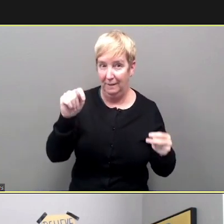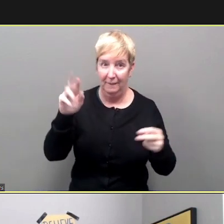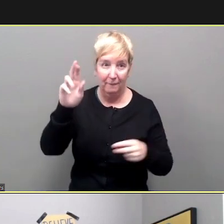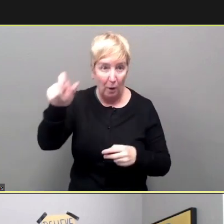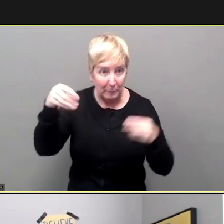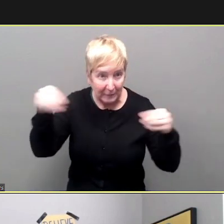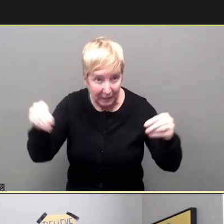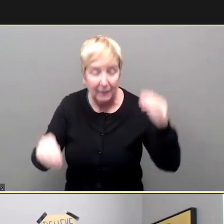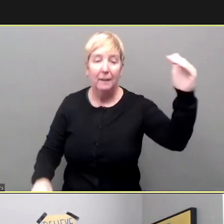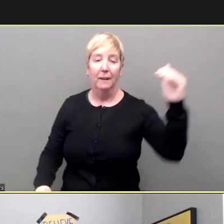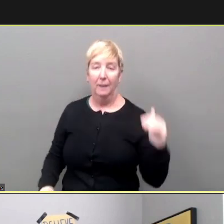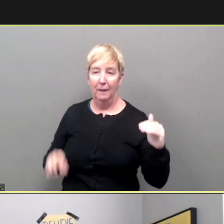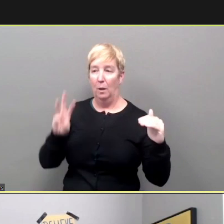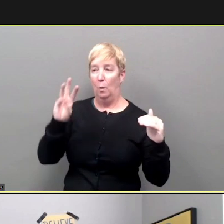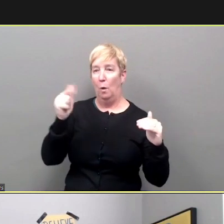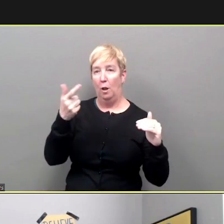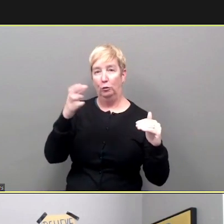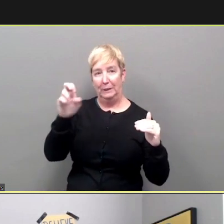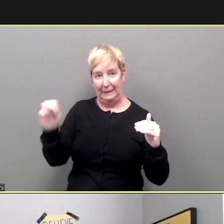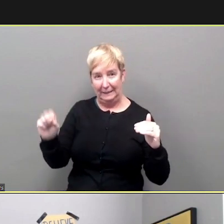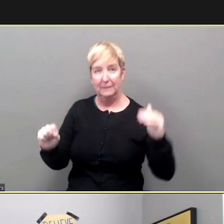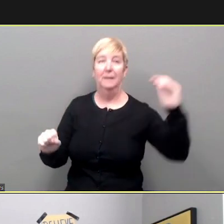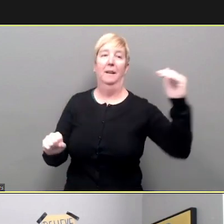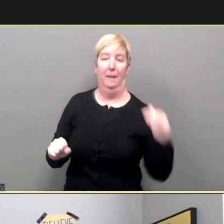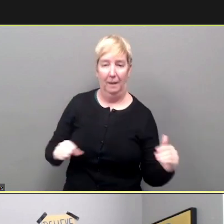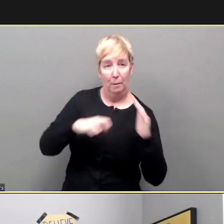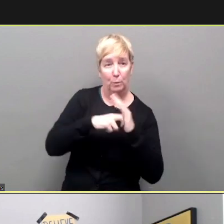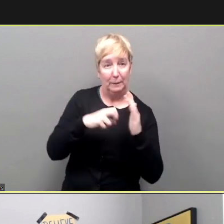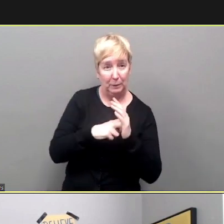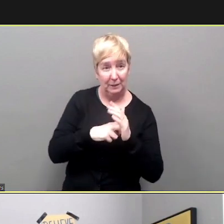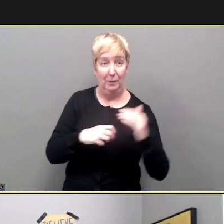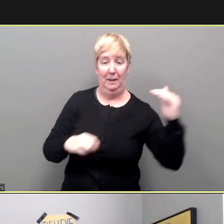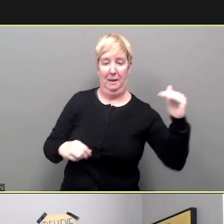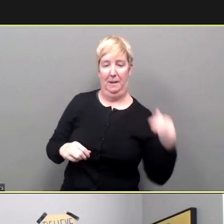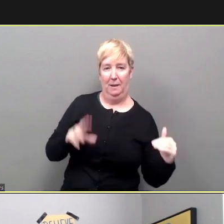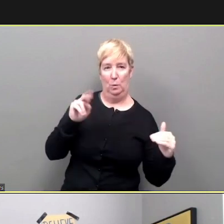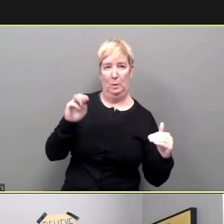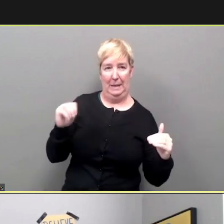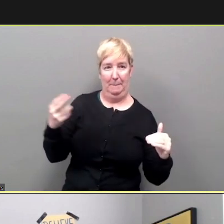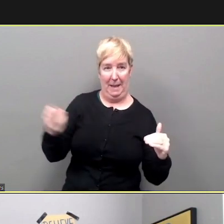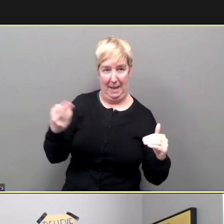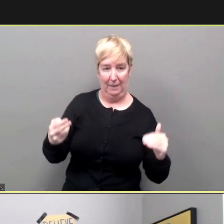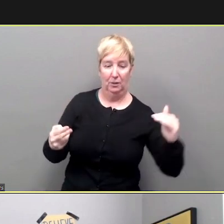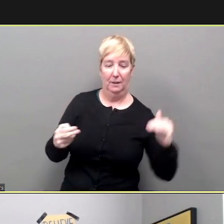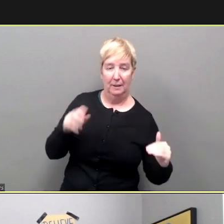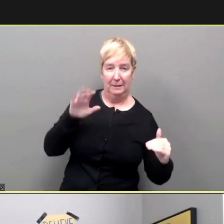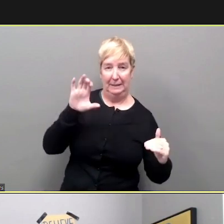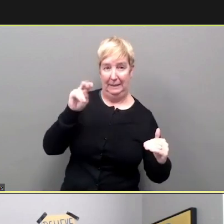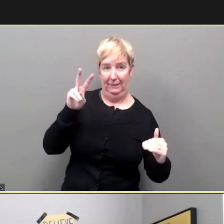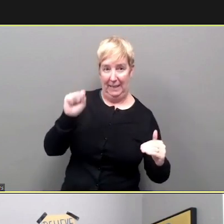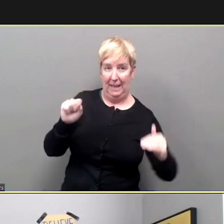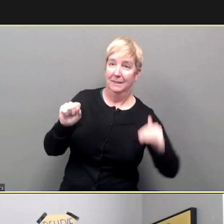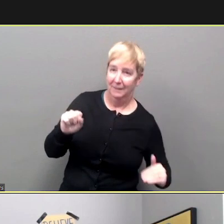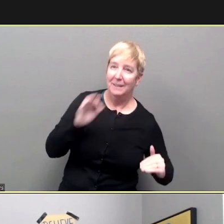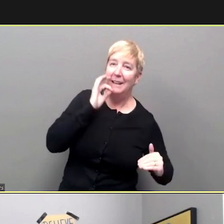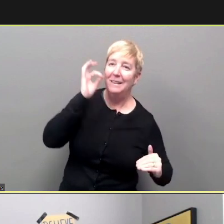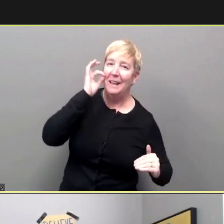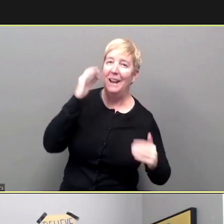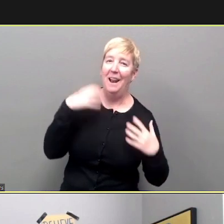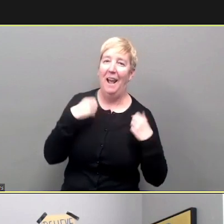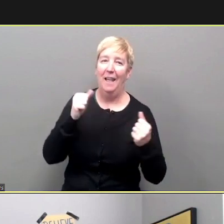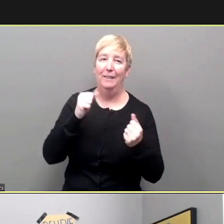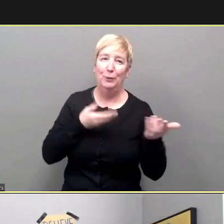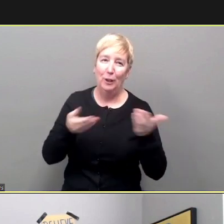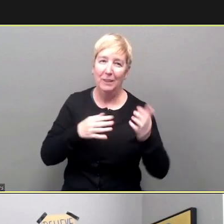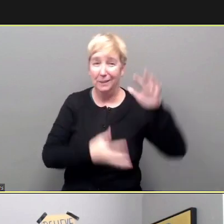Presbyterian Healthcare Services, UNM Health, CVS Pharmacy, and Indian Health Services. All of you and all those out